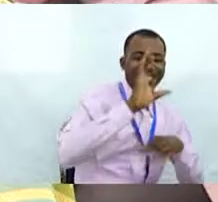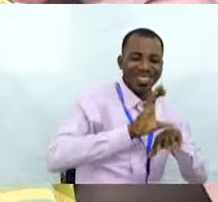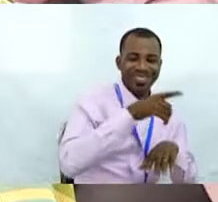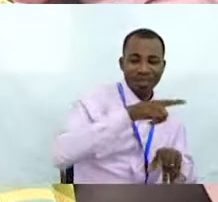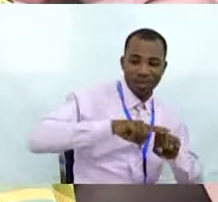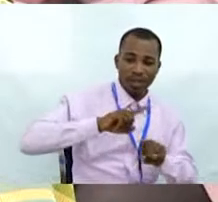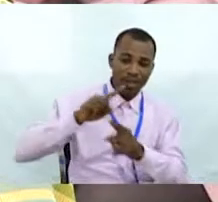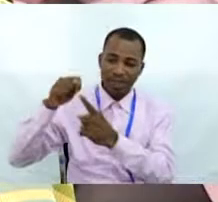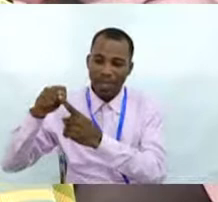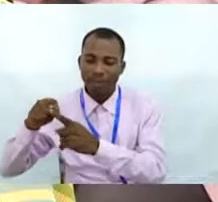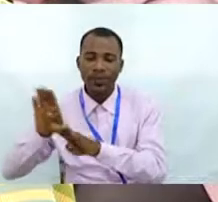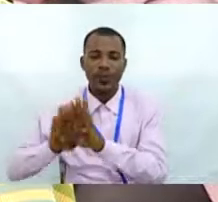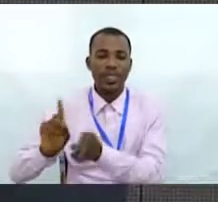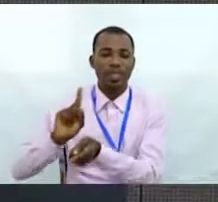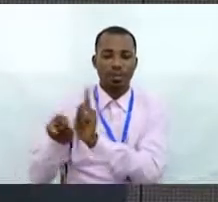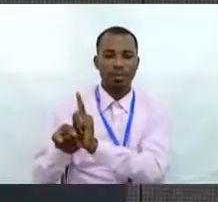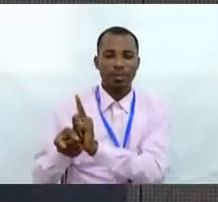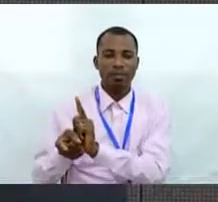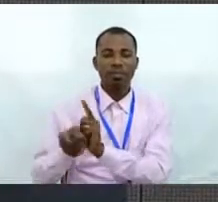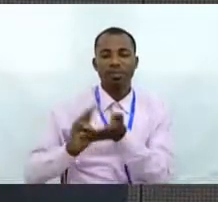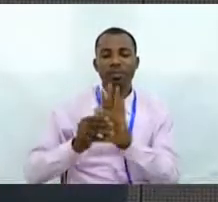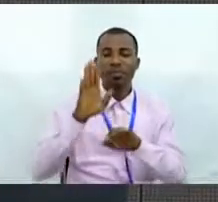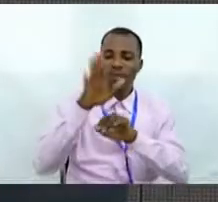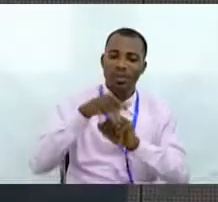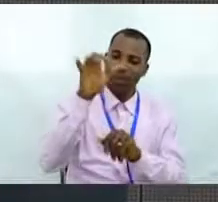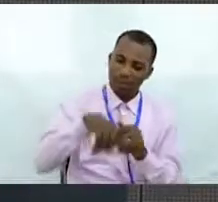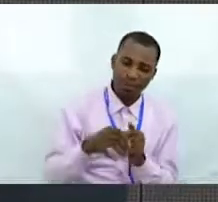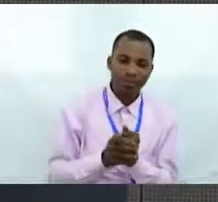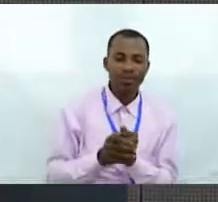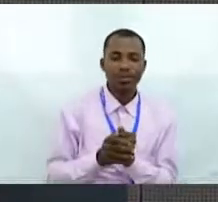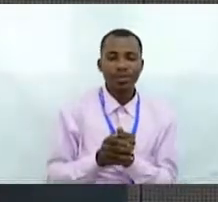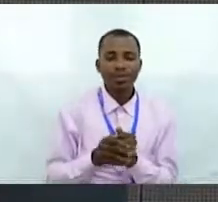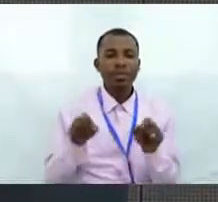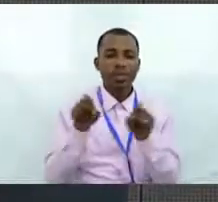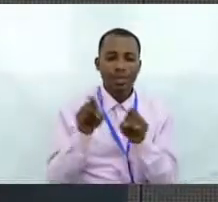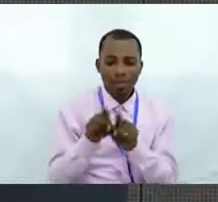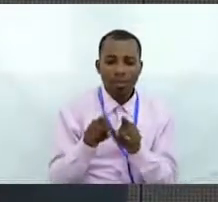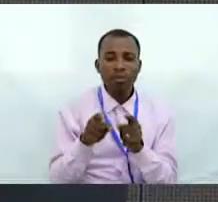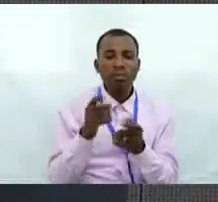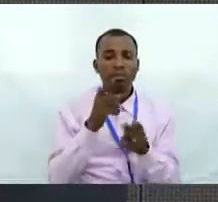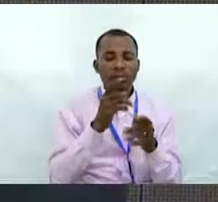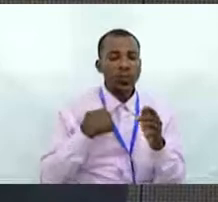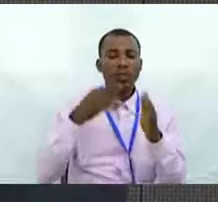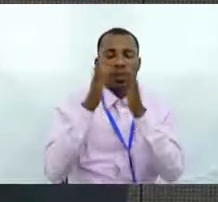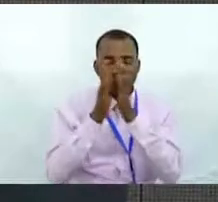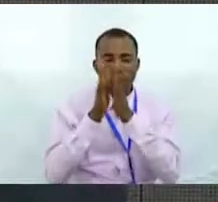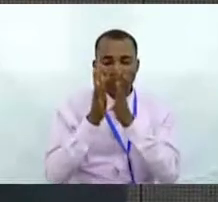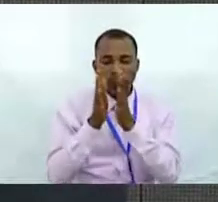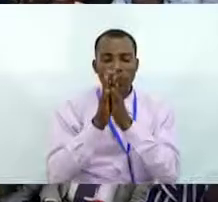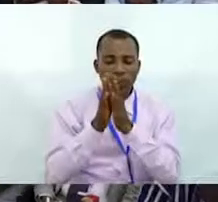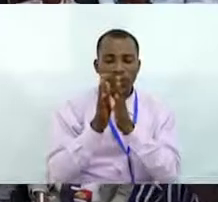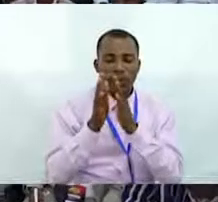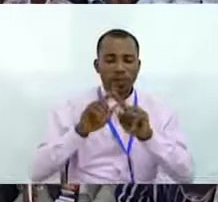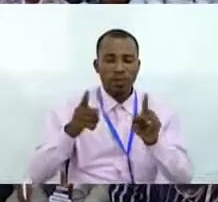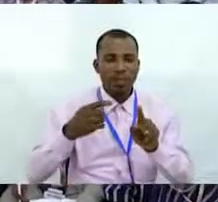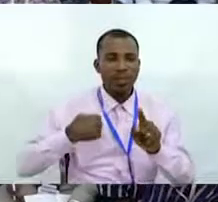do this. Preaching what we don't practice, praying things we don't mean, and pretending to do what we don't